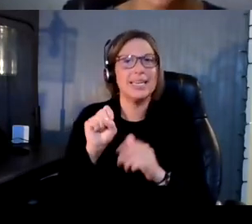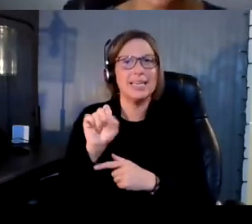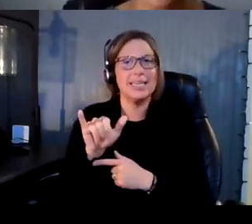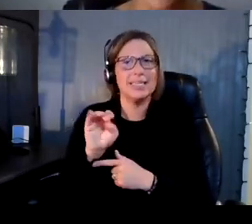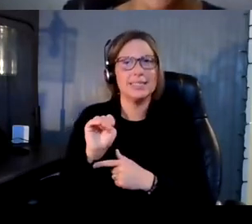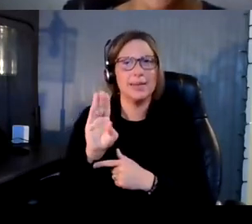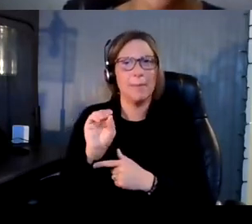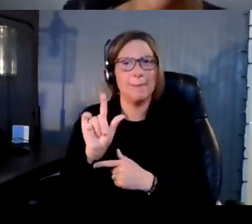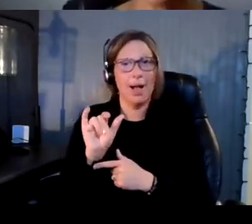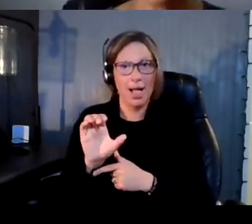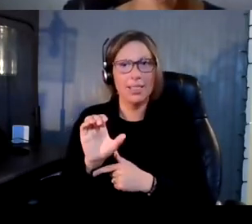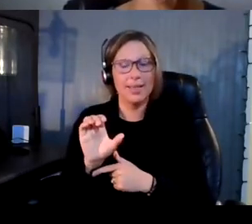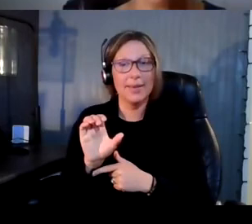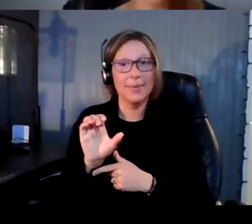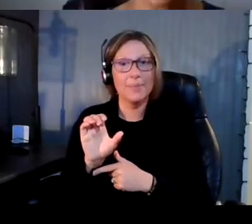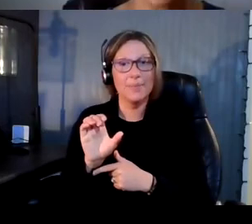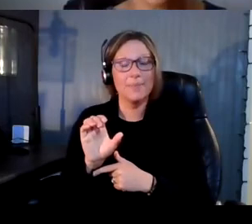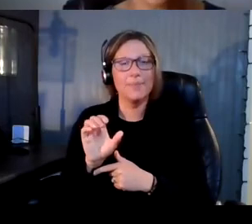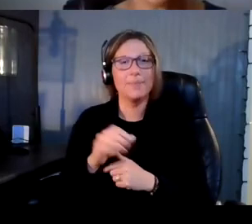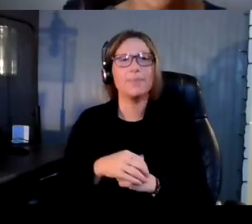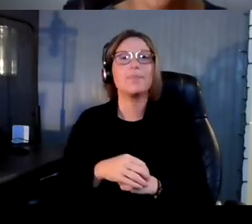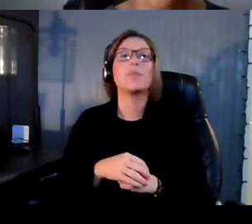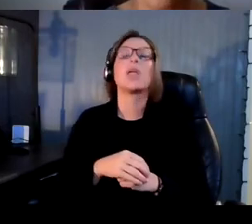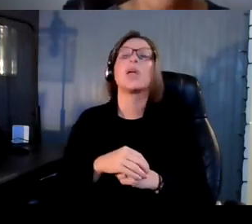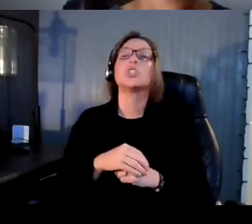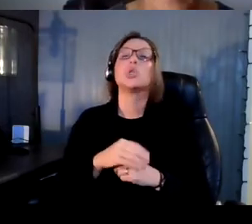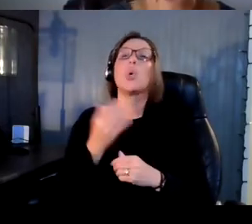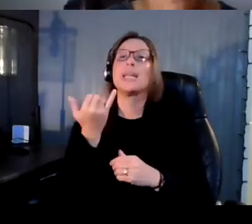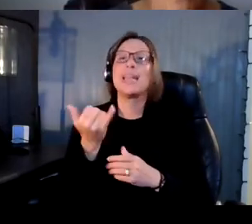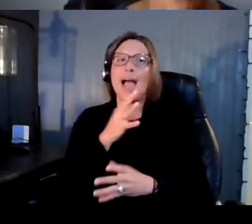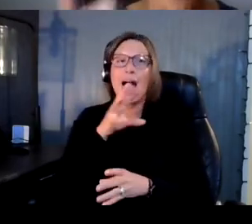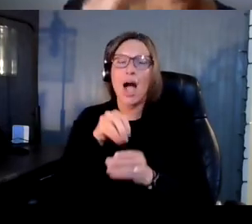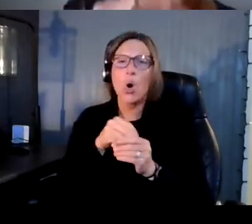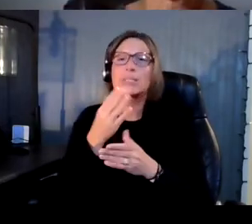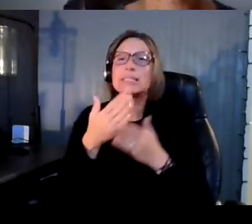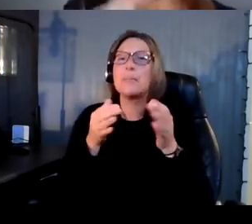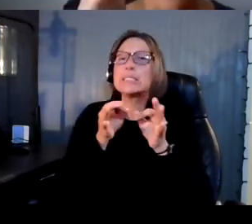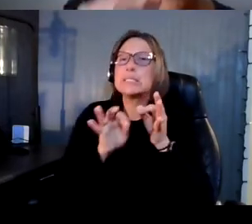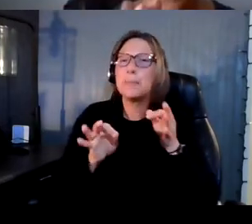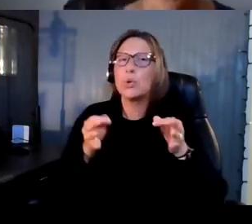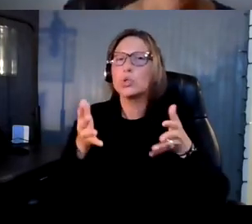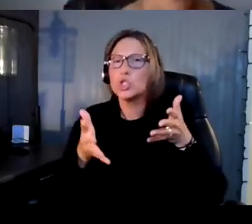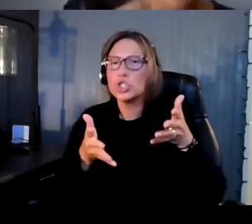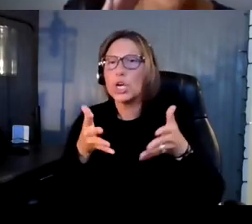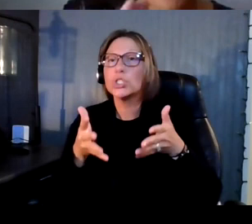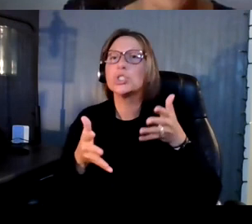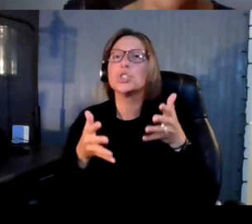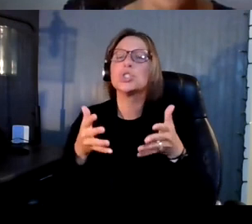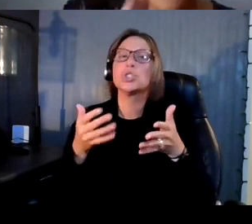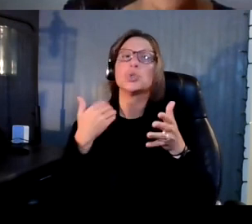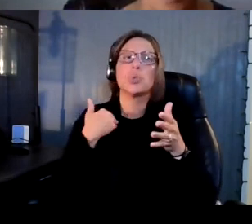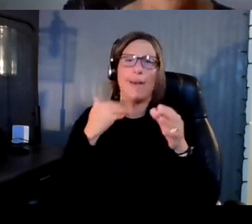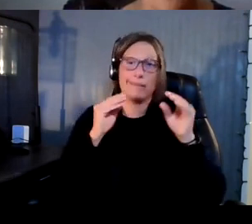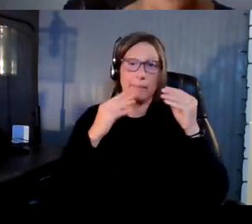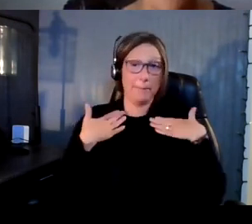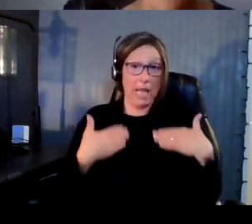we start getting into some simple gestures, and we're still going up. We've got the movements, body